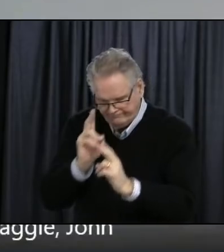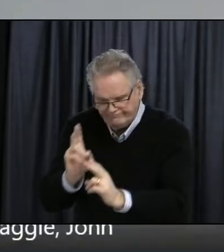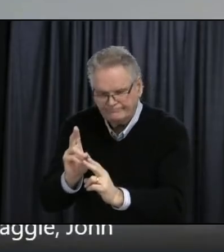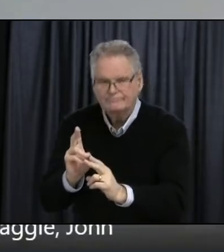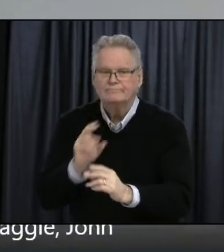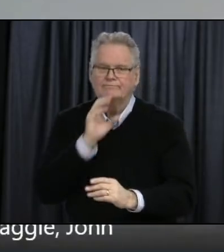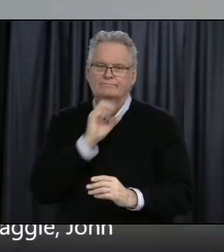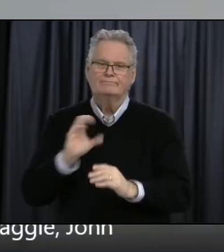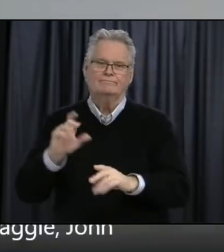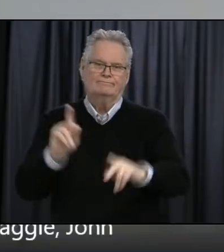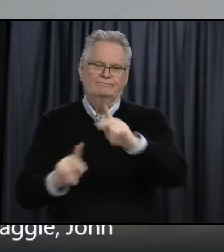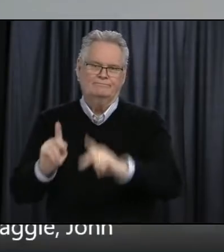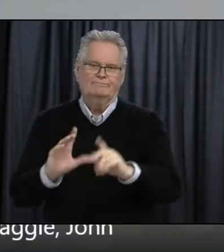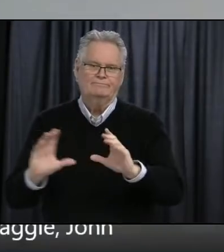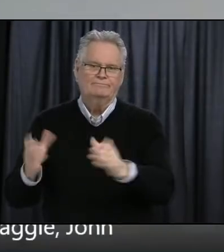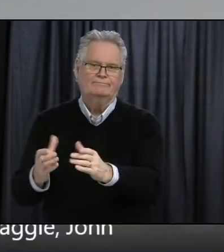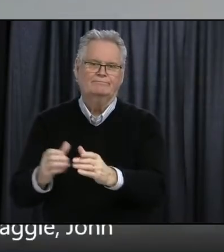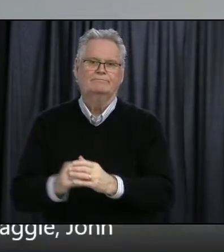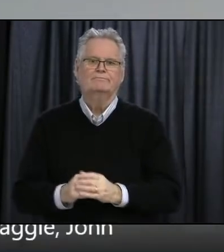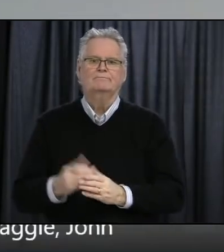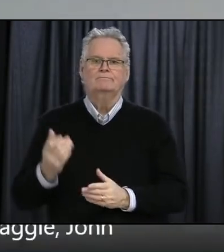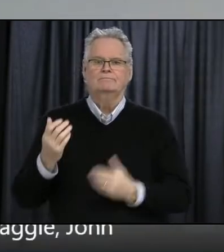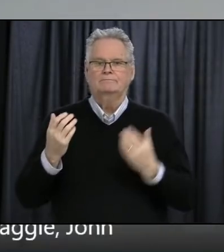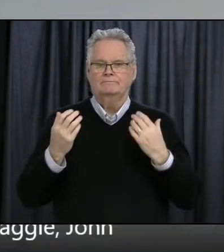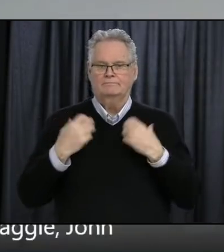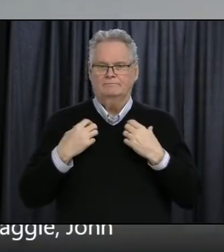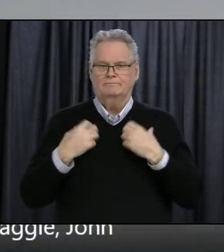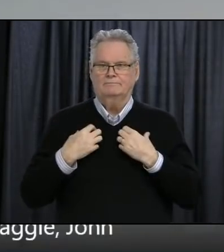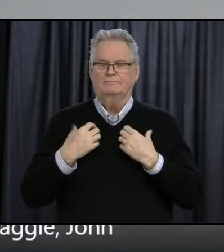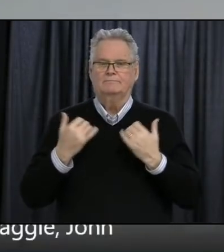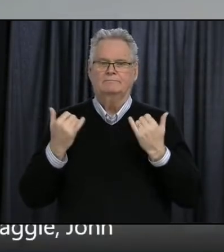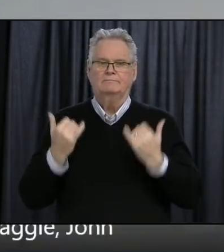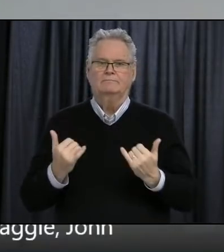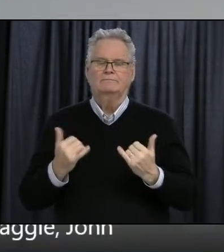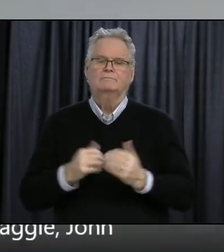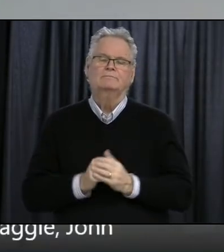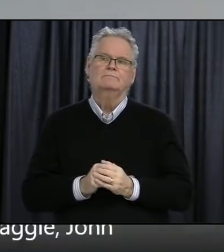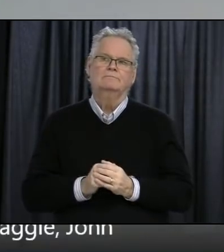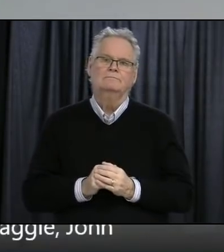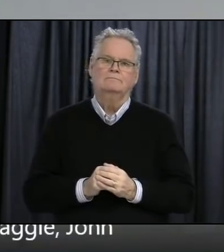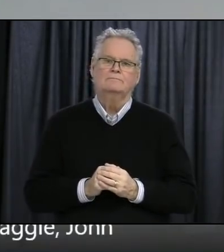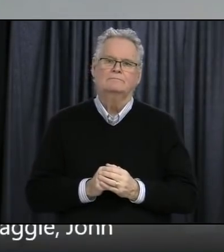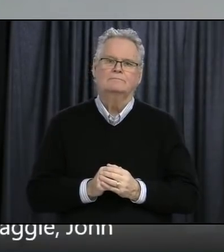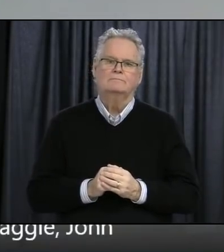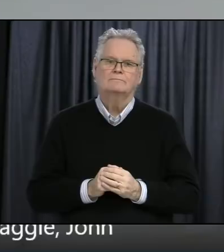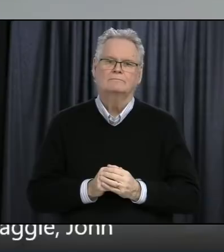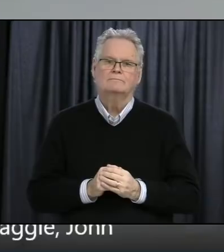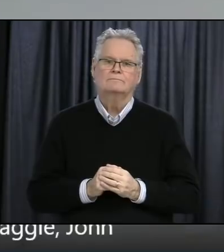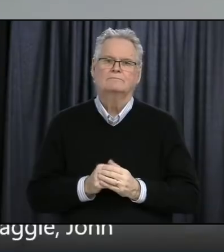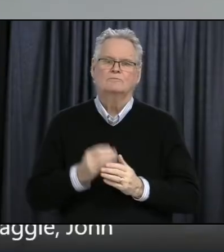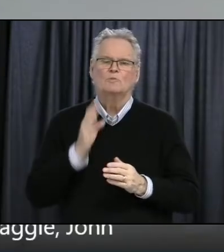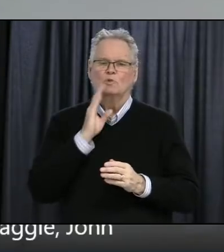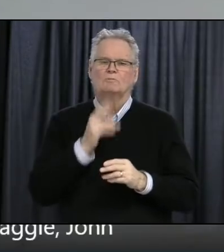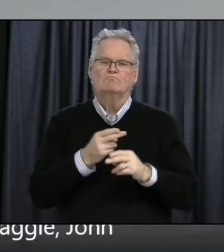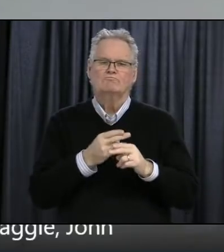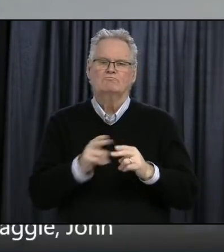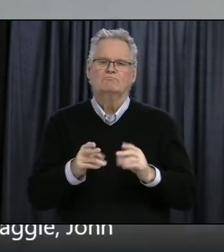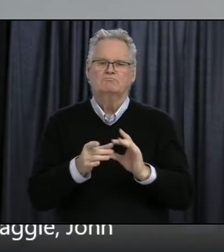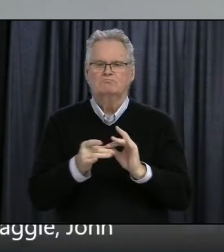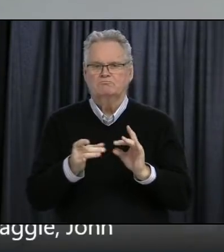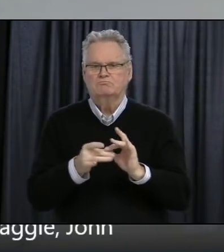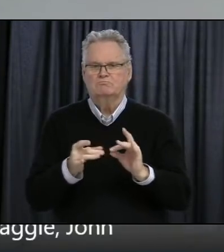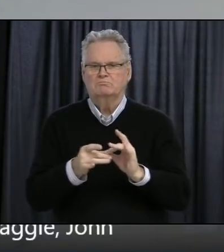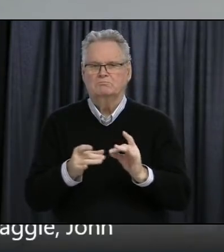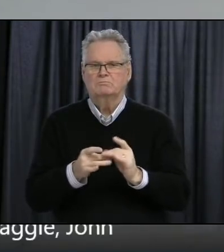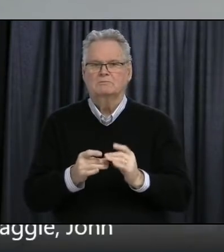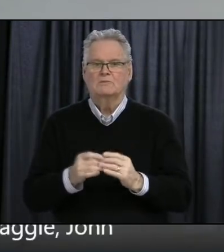Thank you very much, Premier. I will be brief. There's not an awful lot to add to your comments and Dr. Fitzgerald. It's day